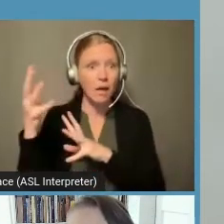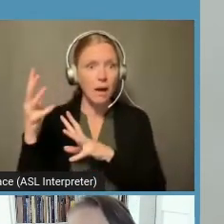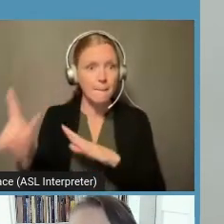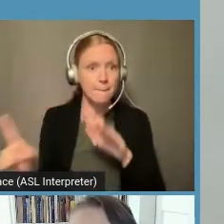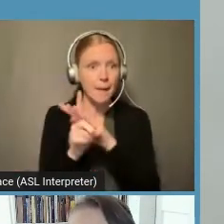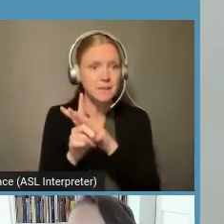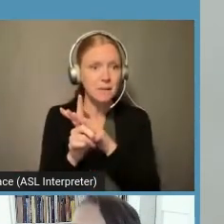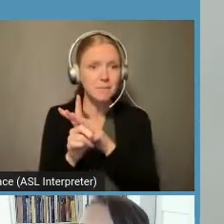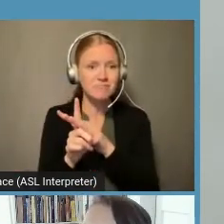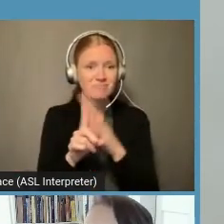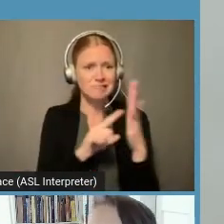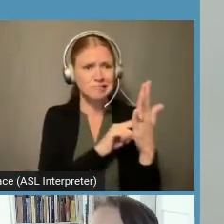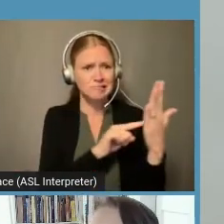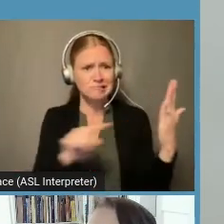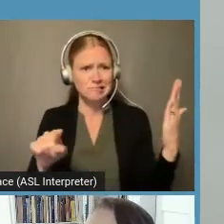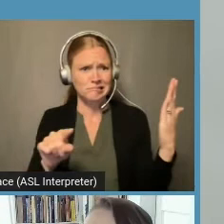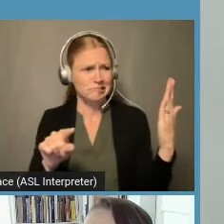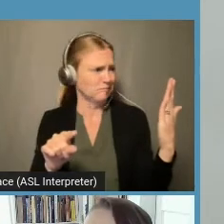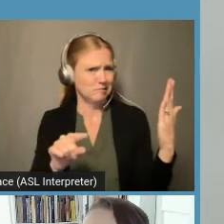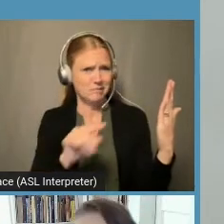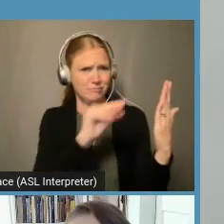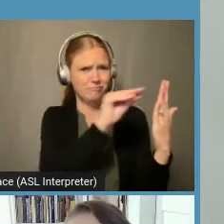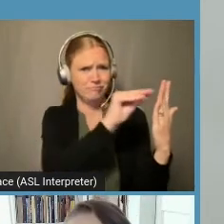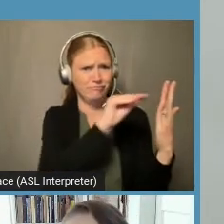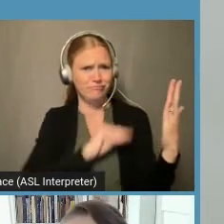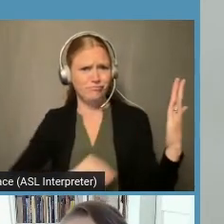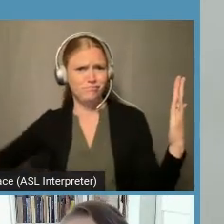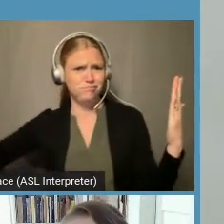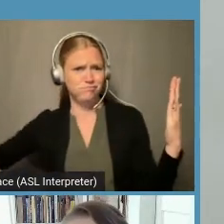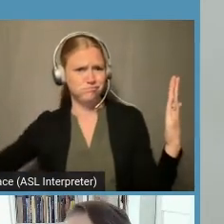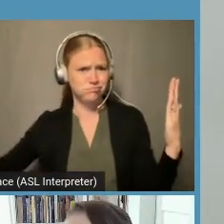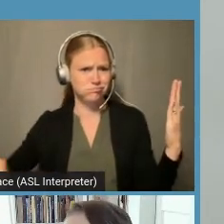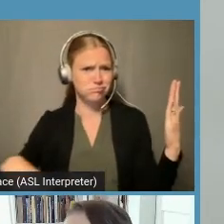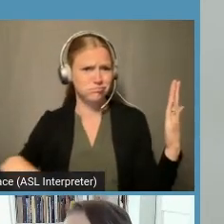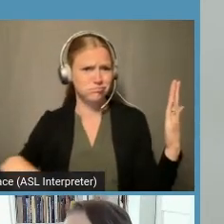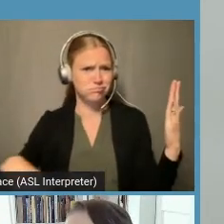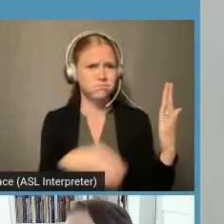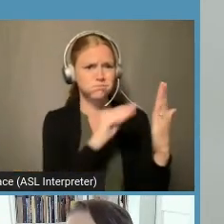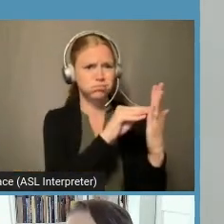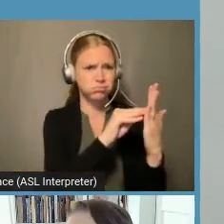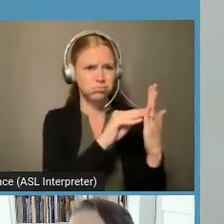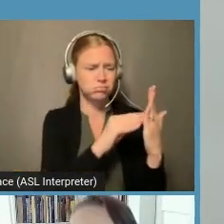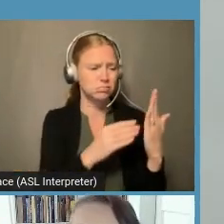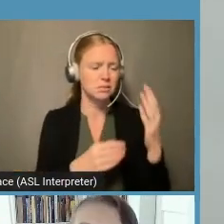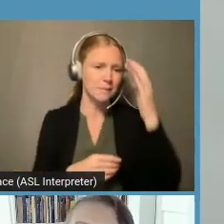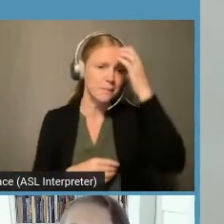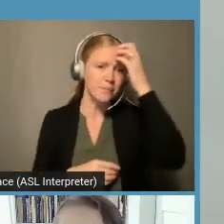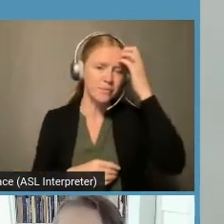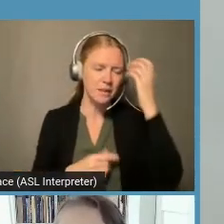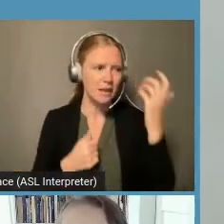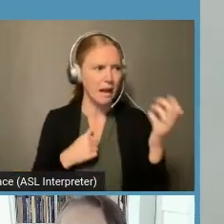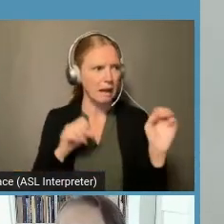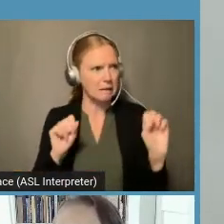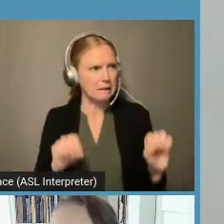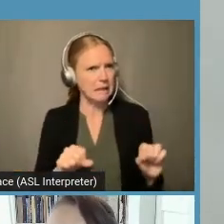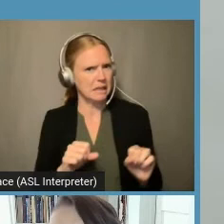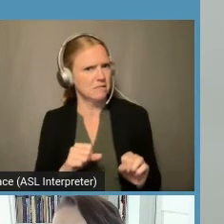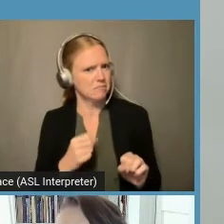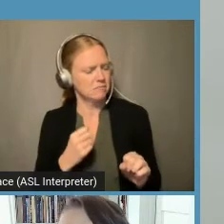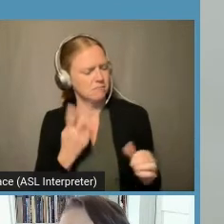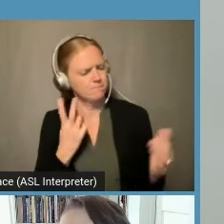And it gives me a really great sense of how much time do I have? You know, can I take on something